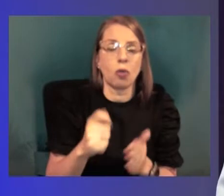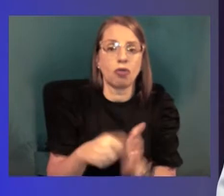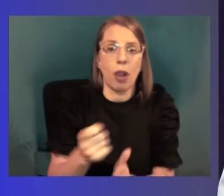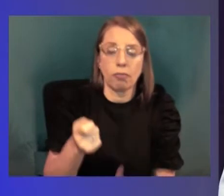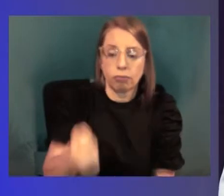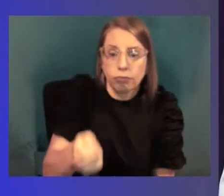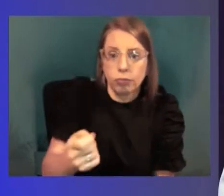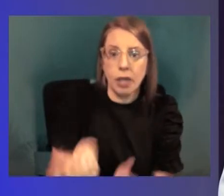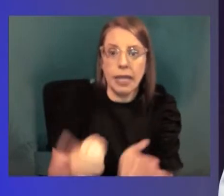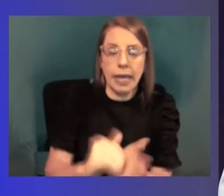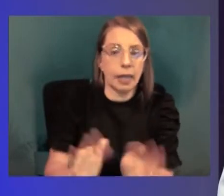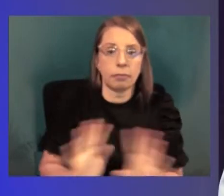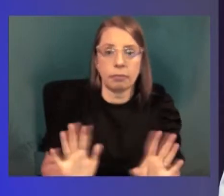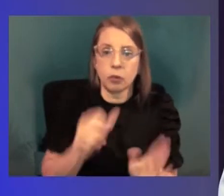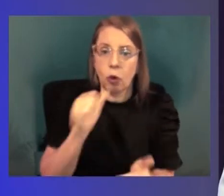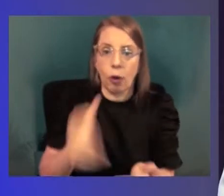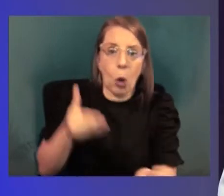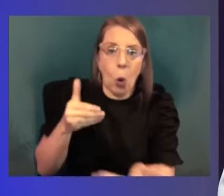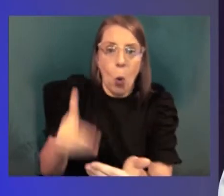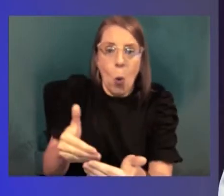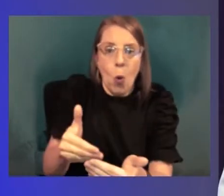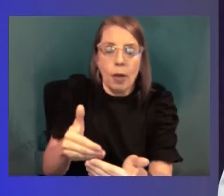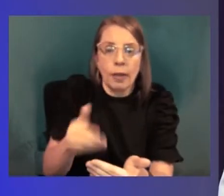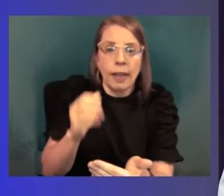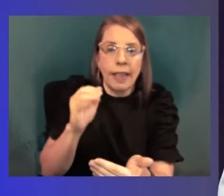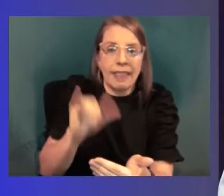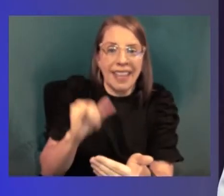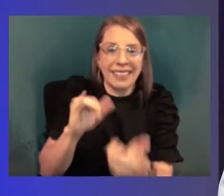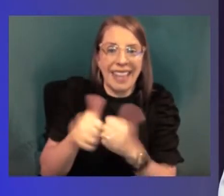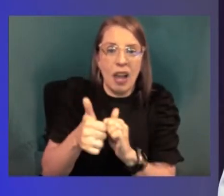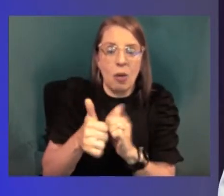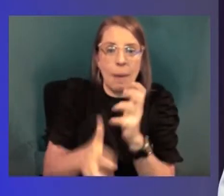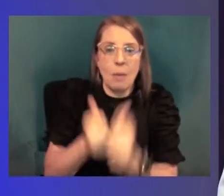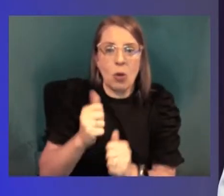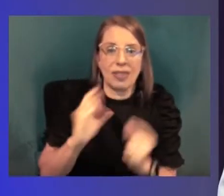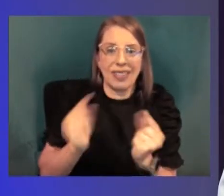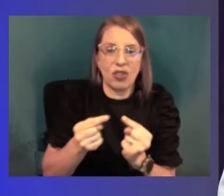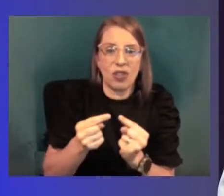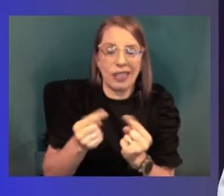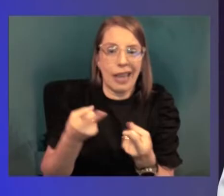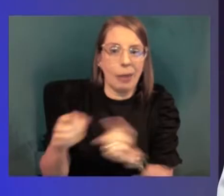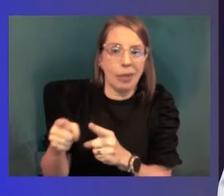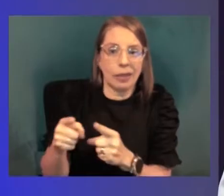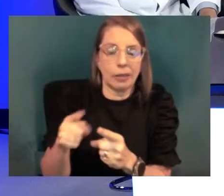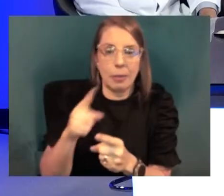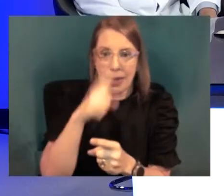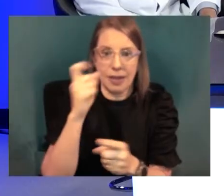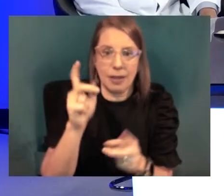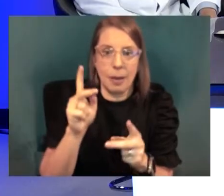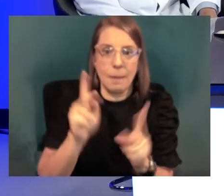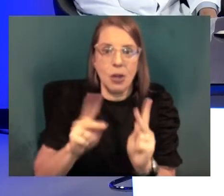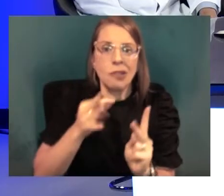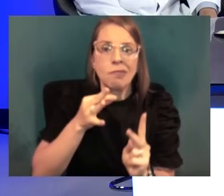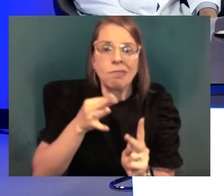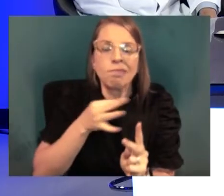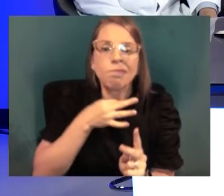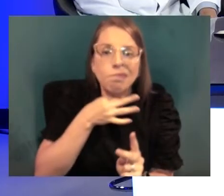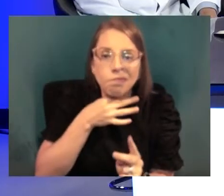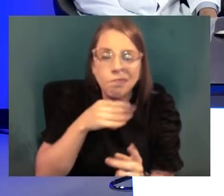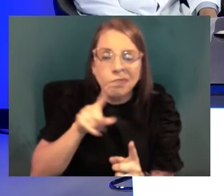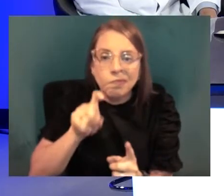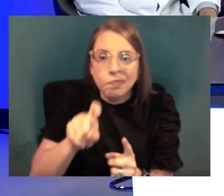to it, because that's how we ended up seeing most of our injuries. Chief, I think that this program is going to